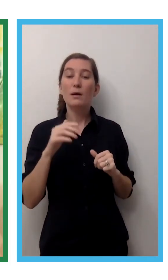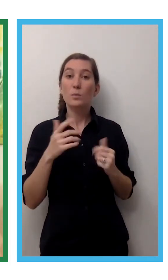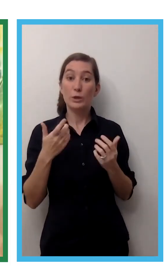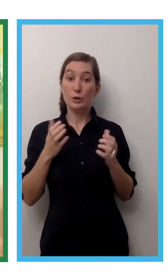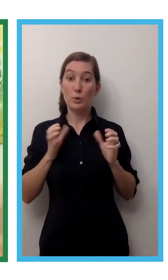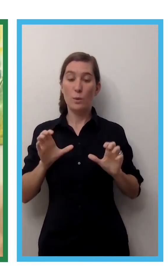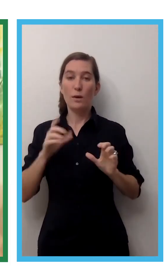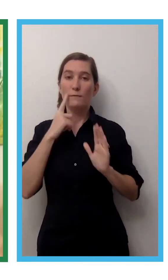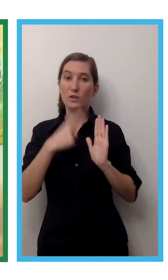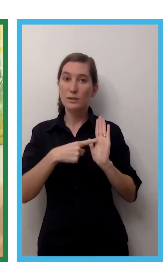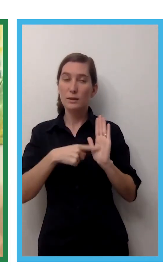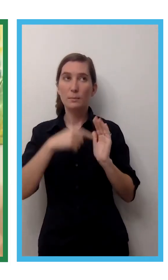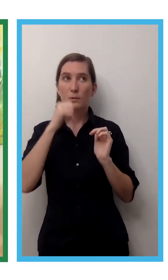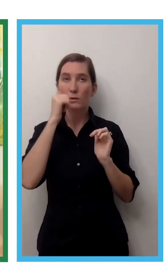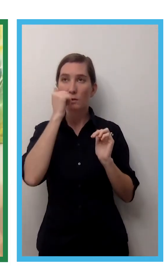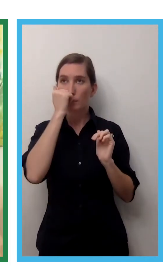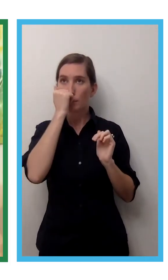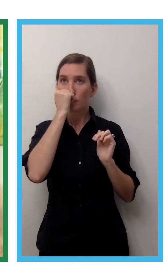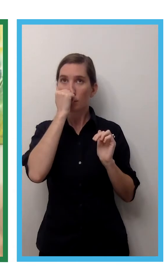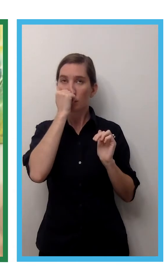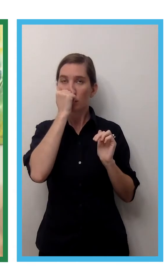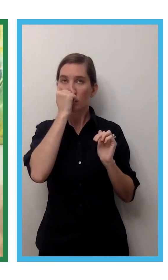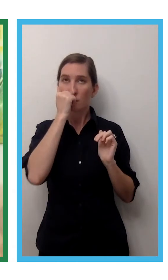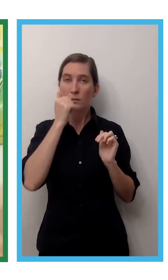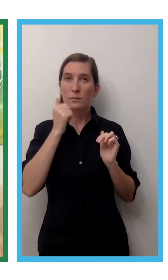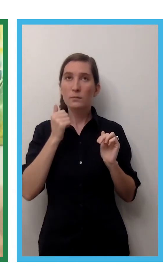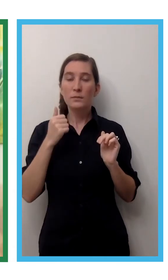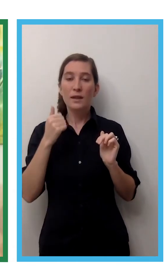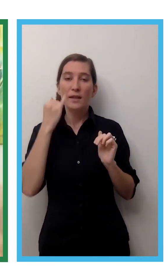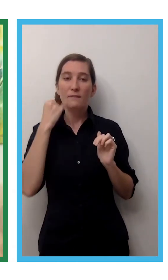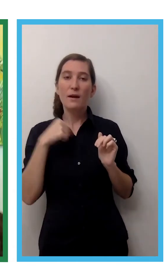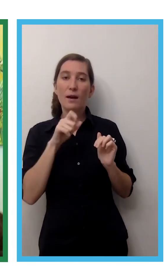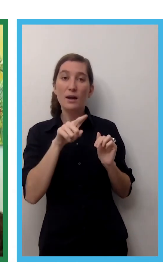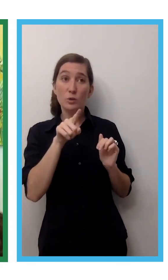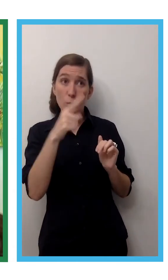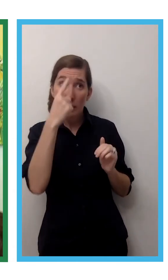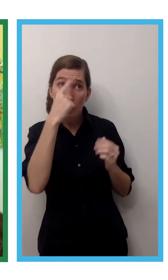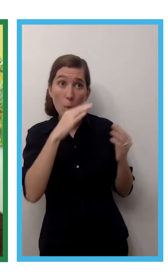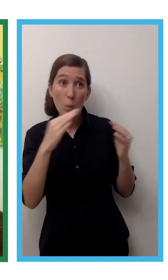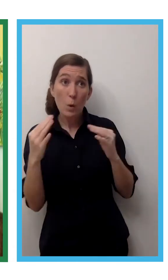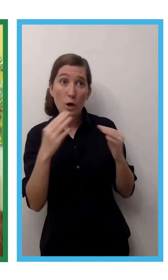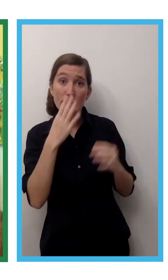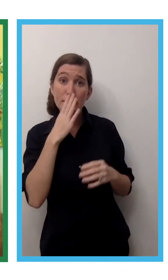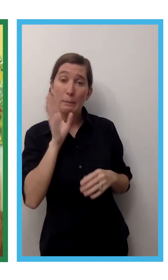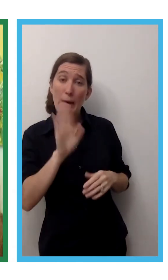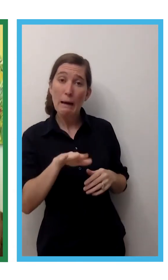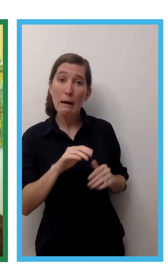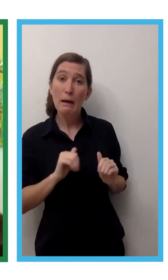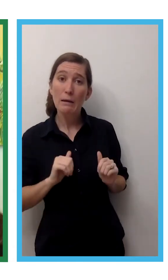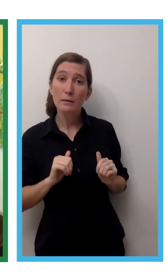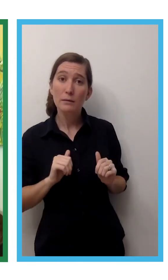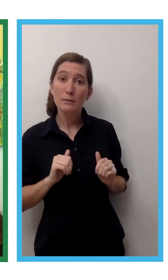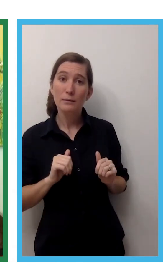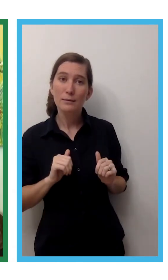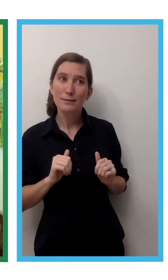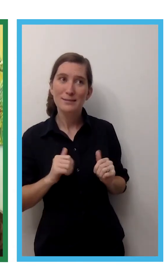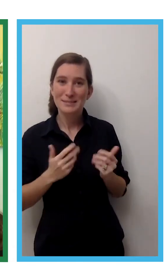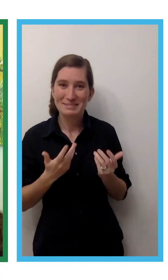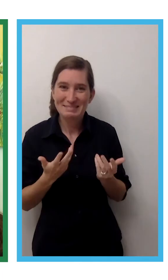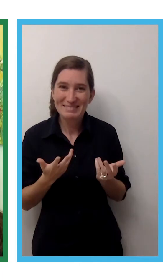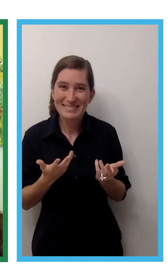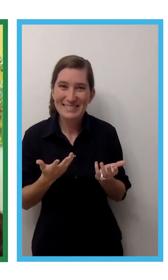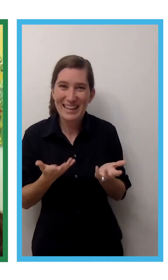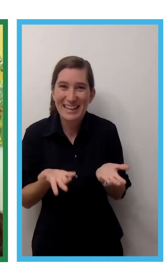do you think that war is a bad thing? Right. And then, well, yeah, I do. Okay. So